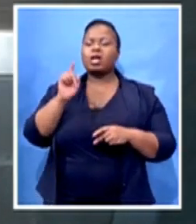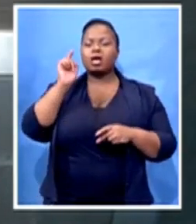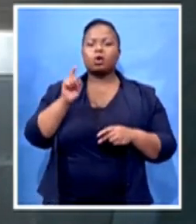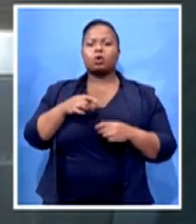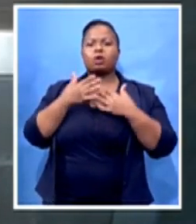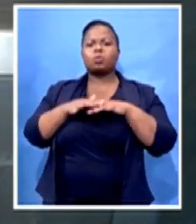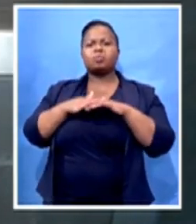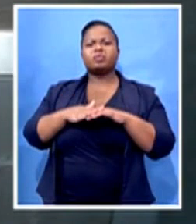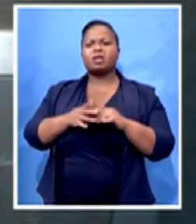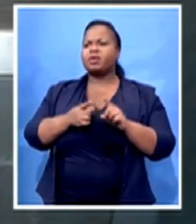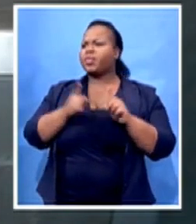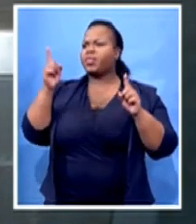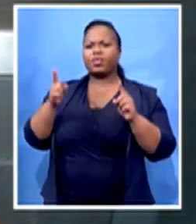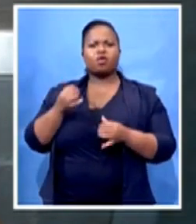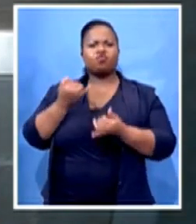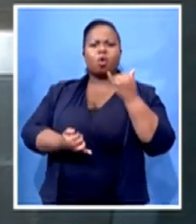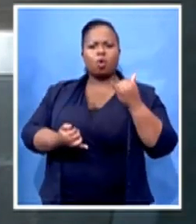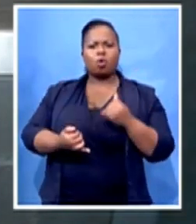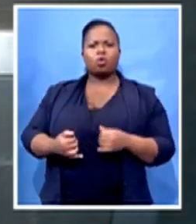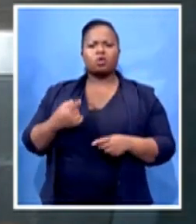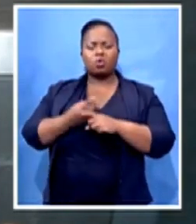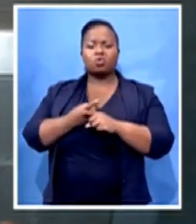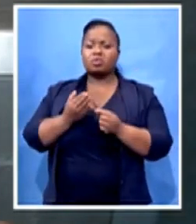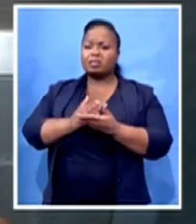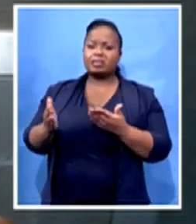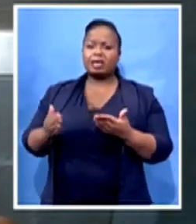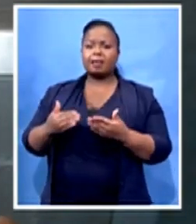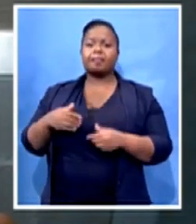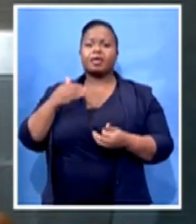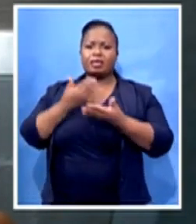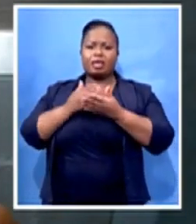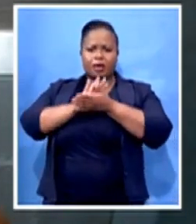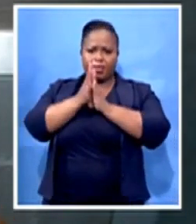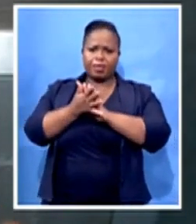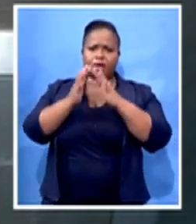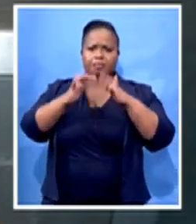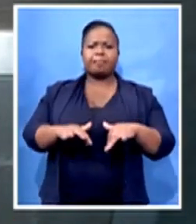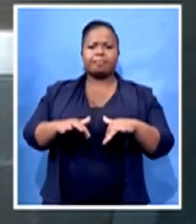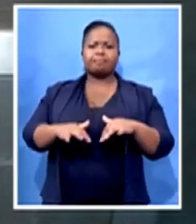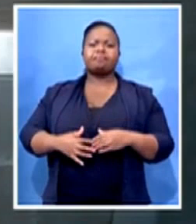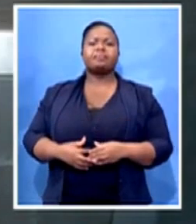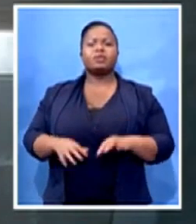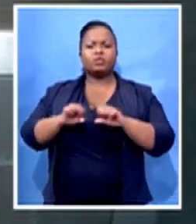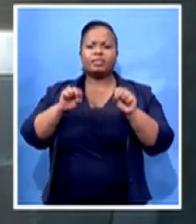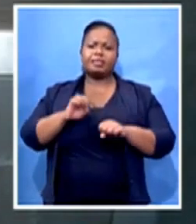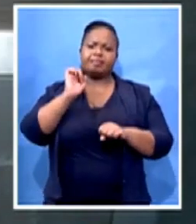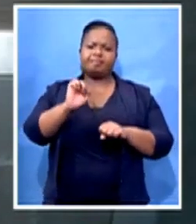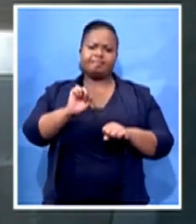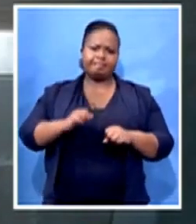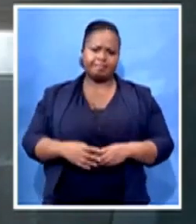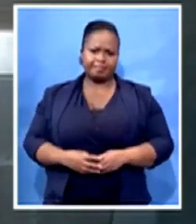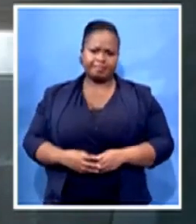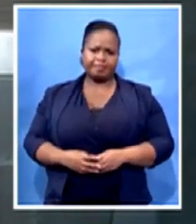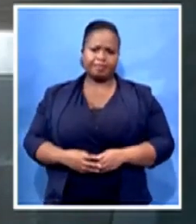are malicious sites that will then compromise your credentials or access your credentials or steal